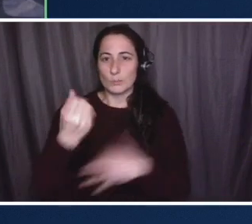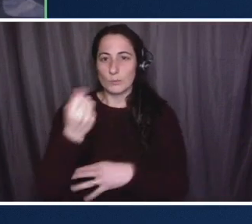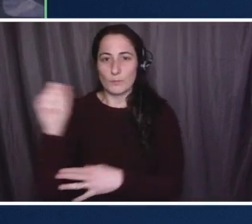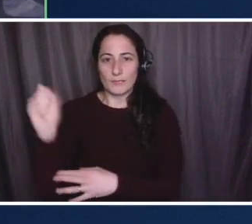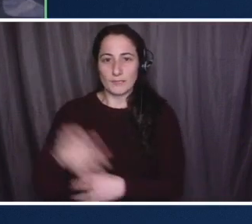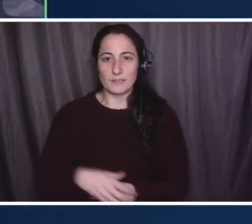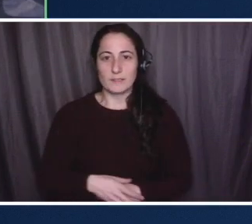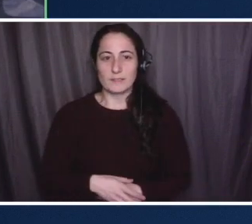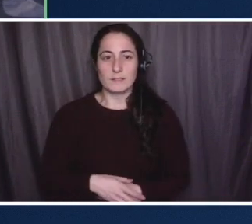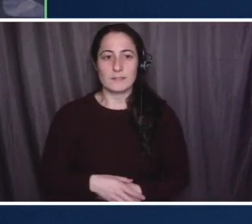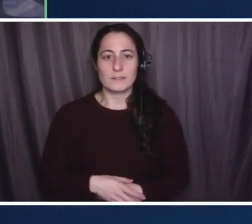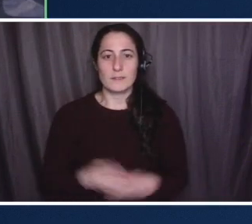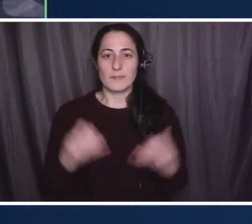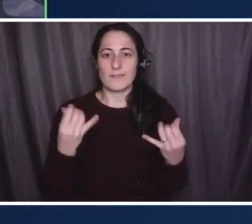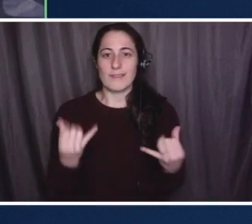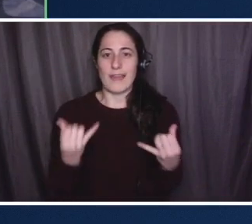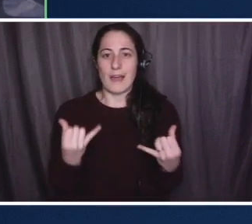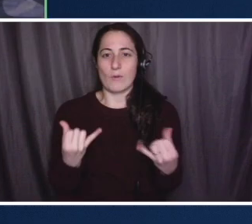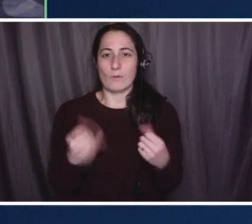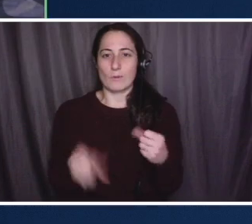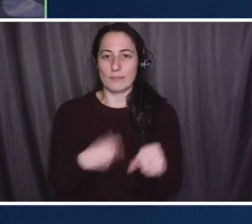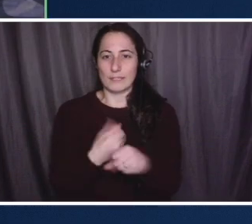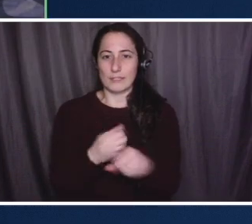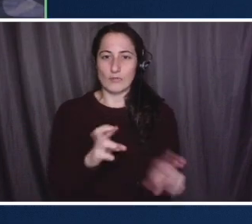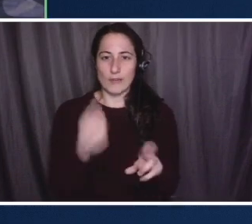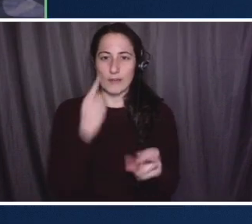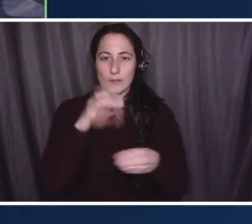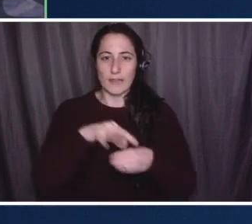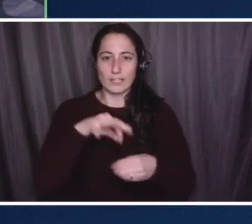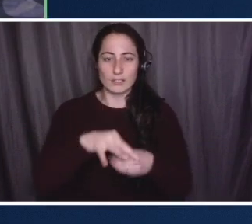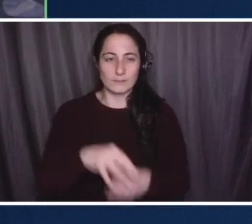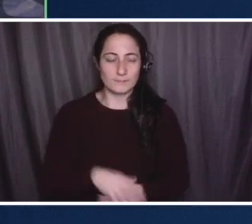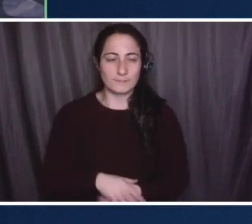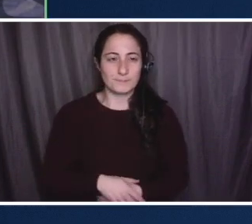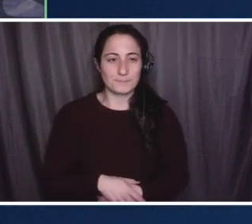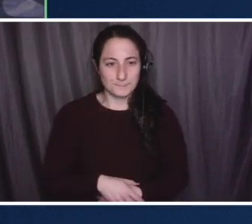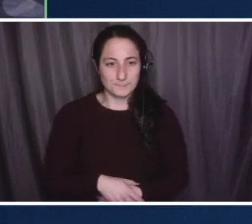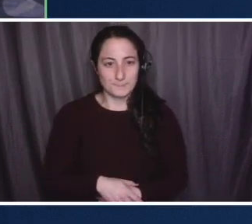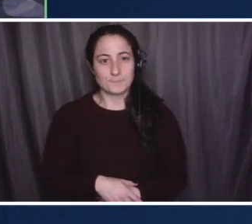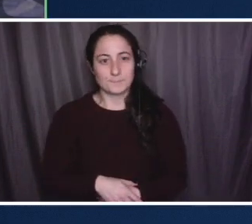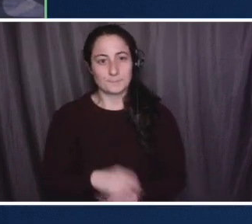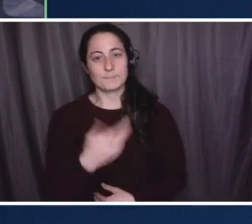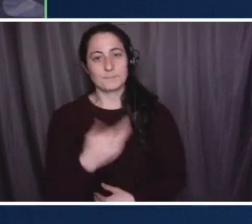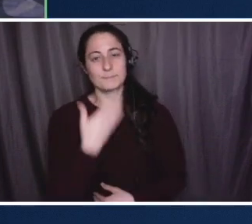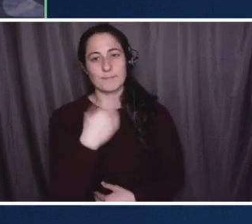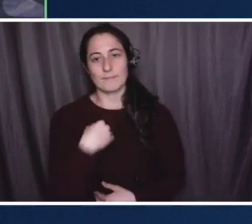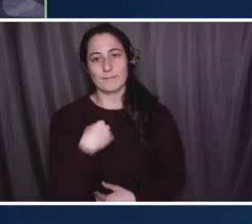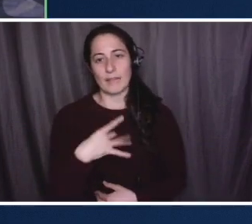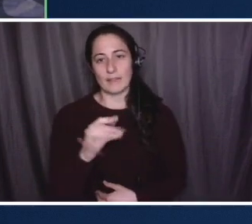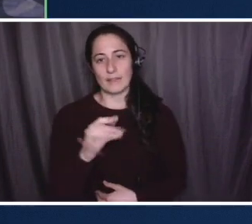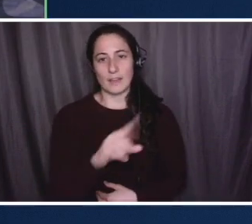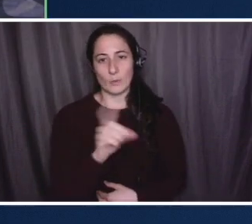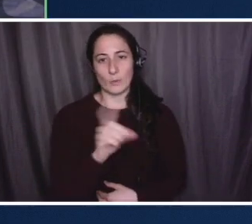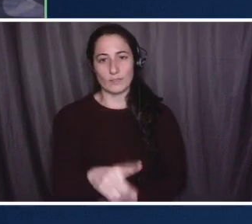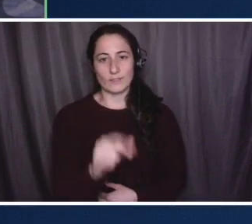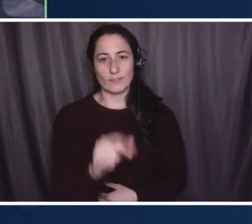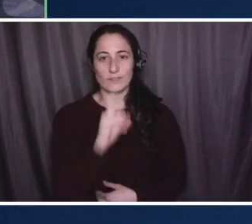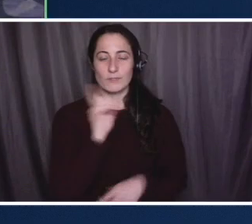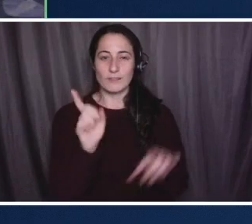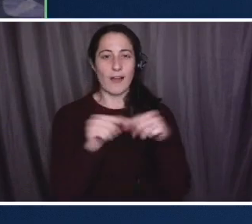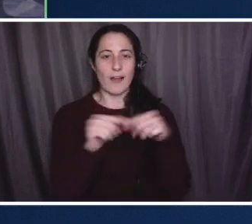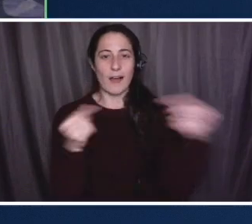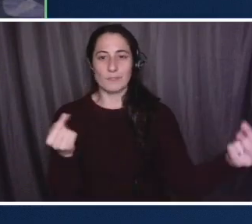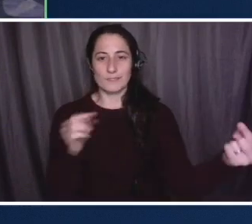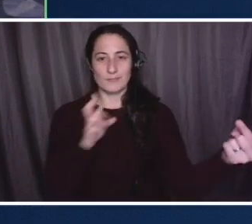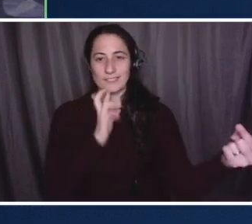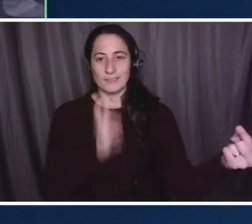of elections? Thank you. And I like this question because I feel like it's the opposite of the response I gave you earlier, right? Because